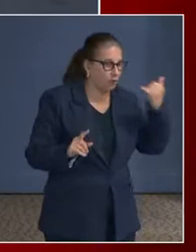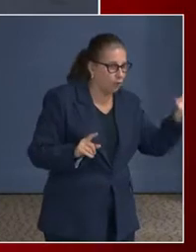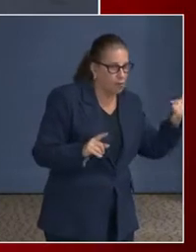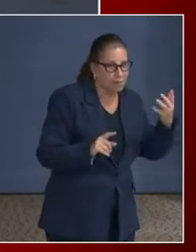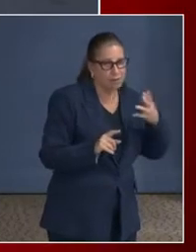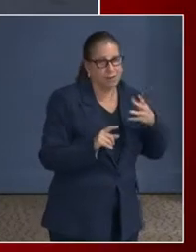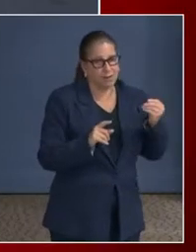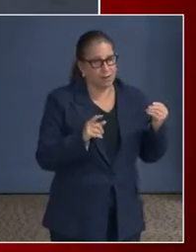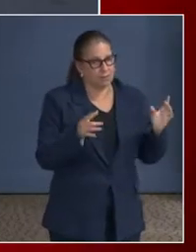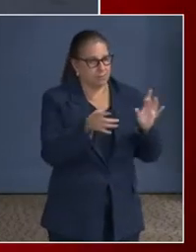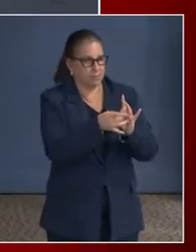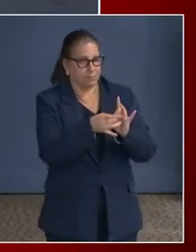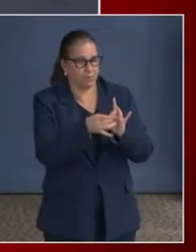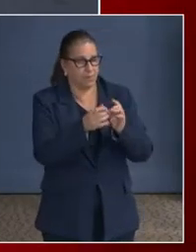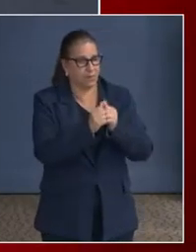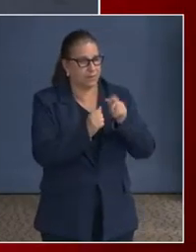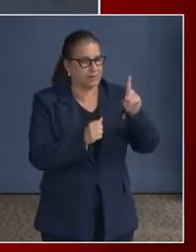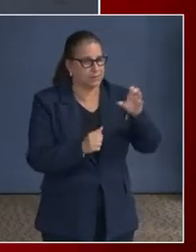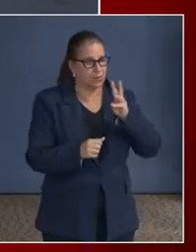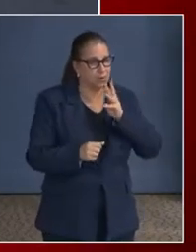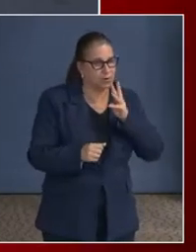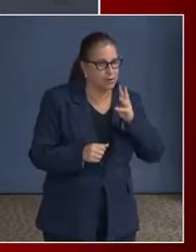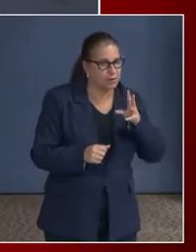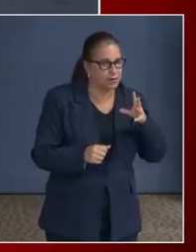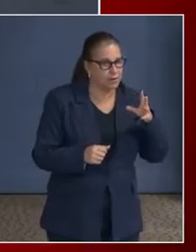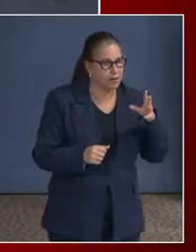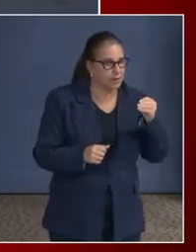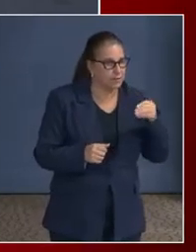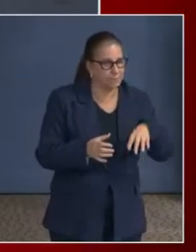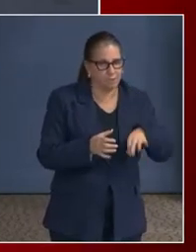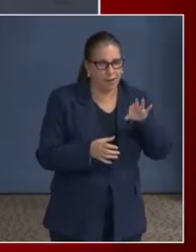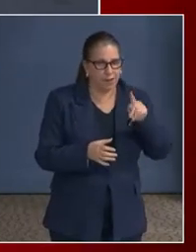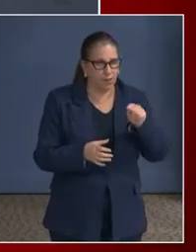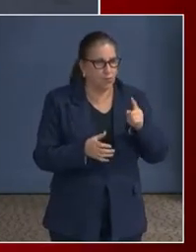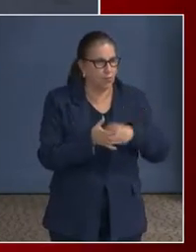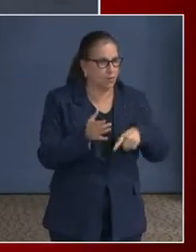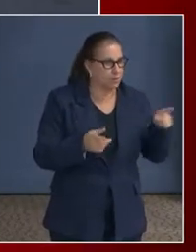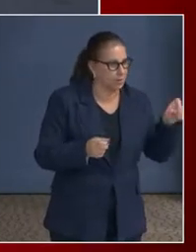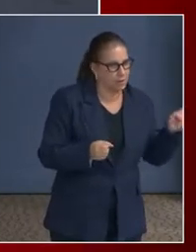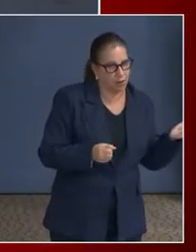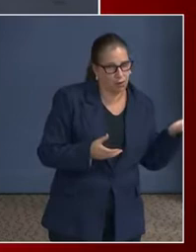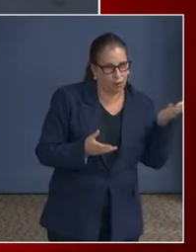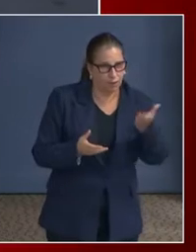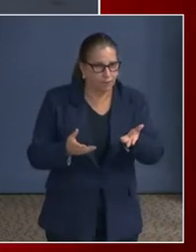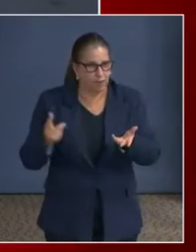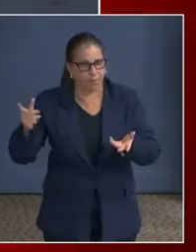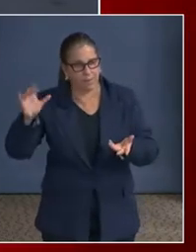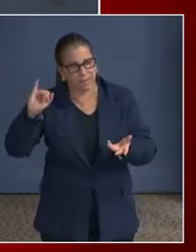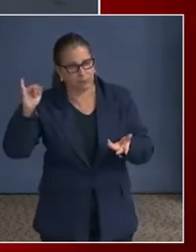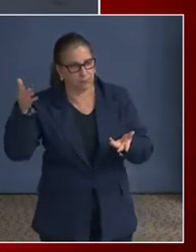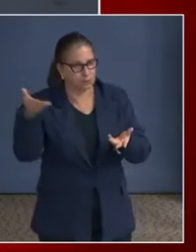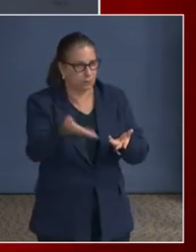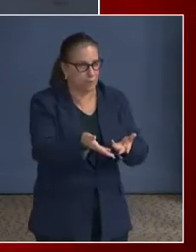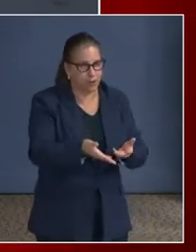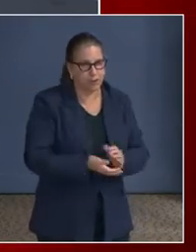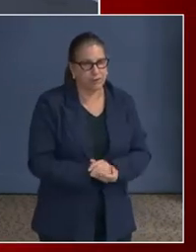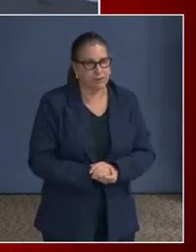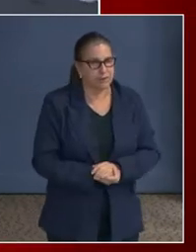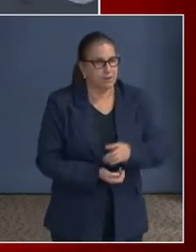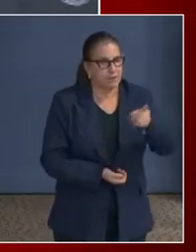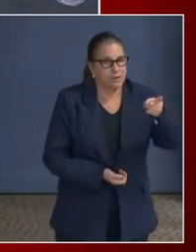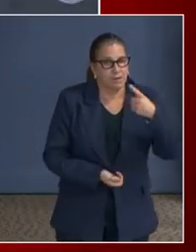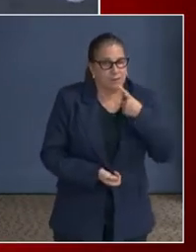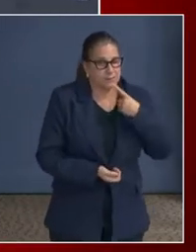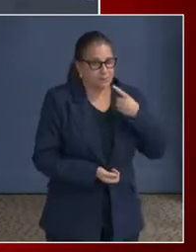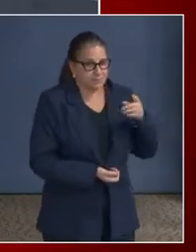to Z when we're still at B, and that's what we have to learn. Well, they tell me they've already heard from insurance they're not going to get covered, and